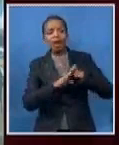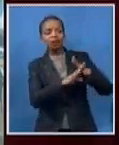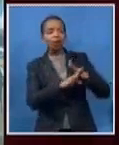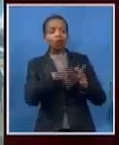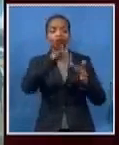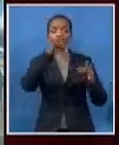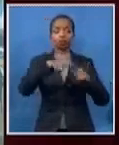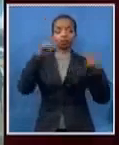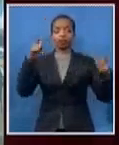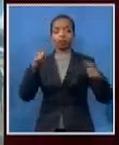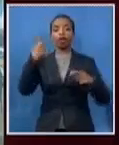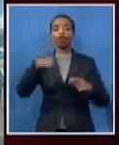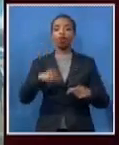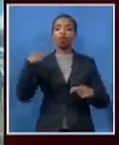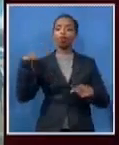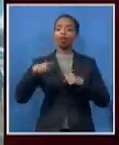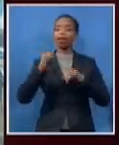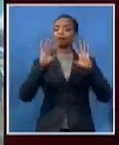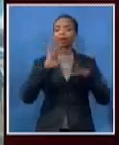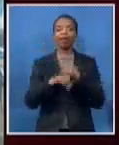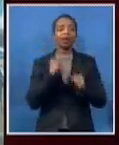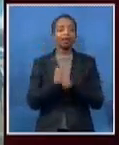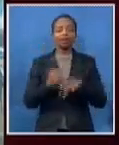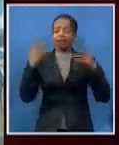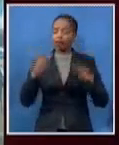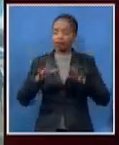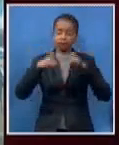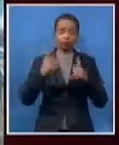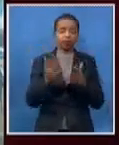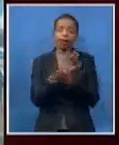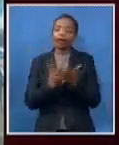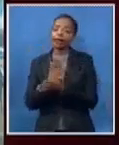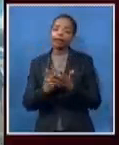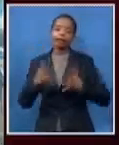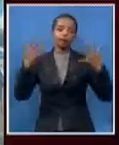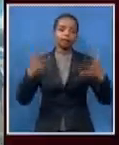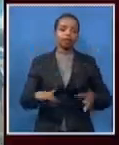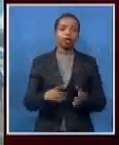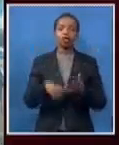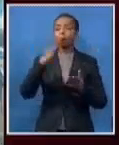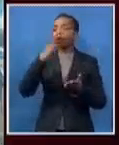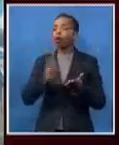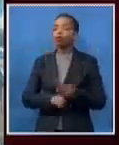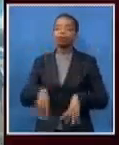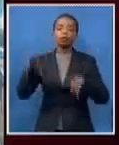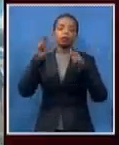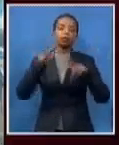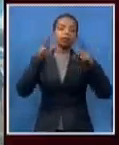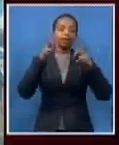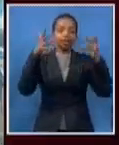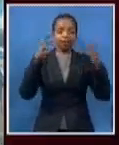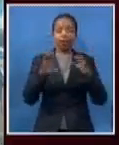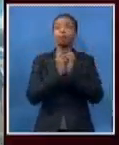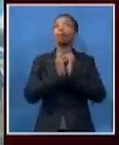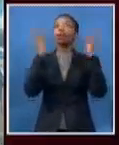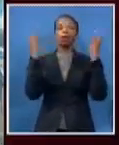had discussions, we've had promises, we've had all sorts of things. And the truth is, the numbers of unemployed